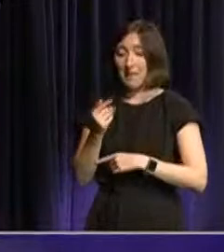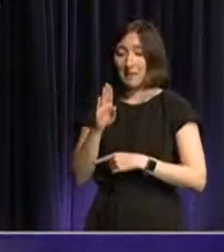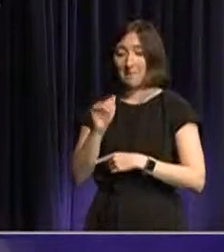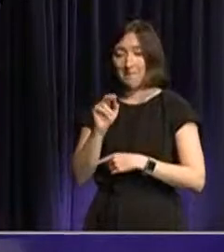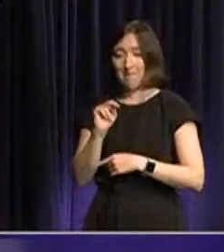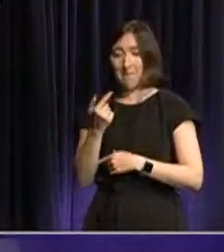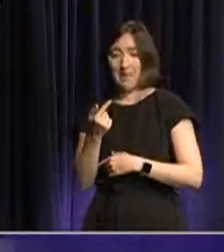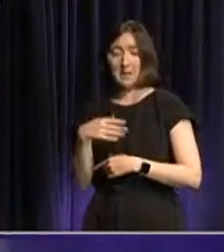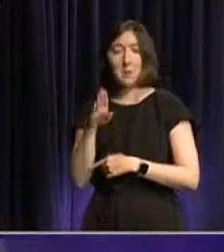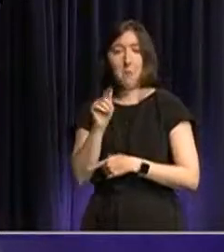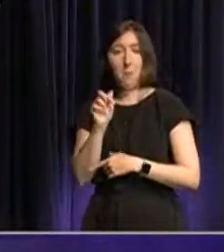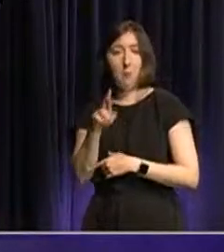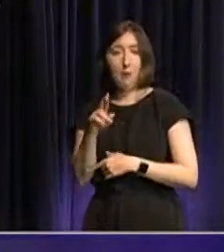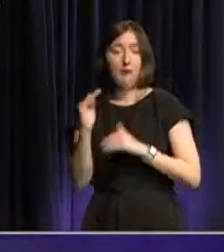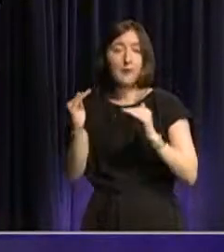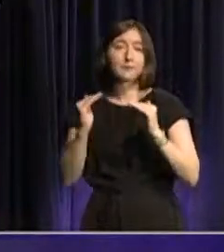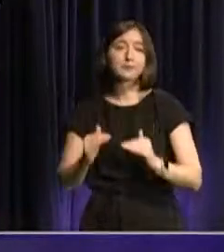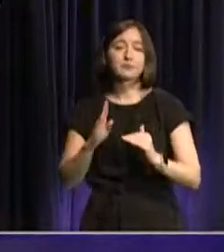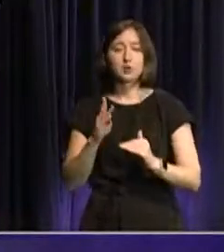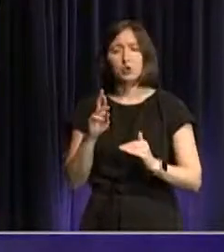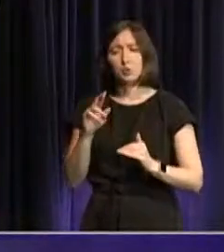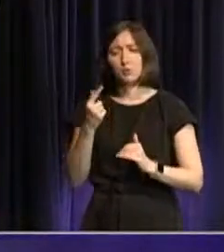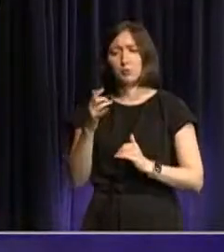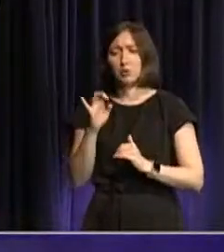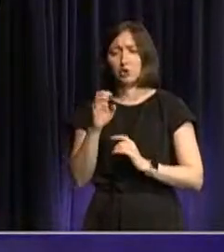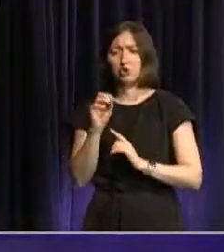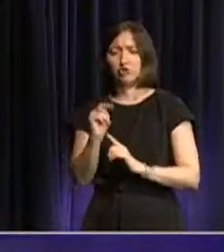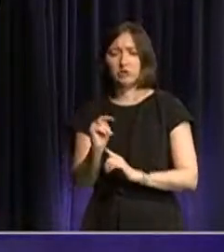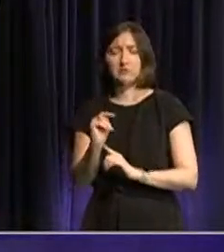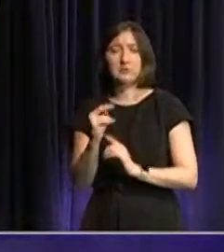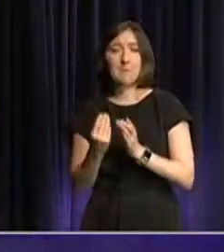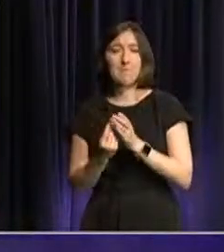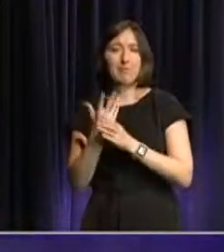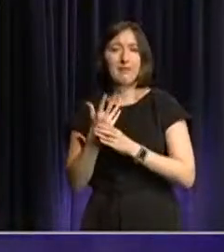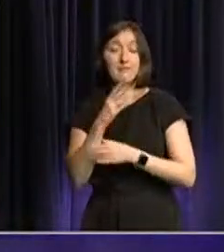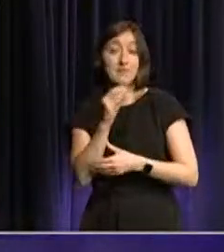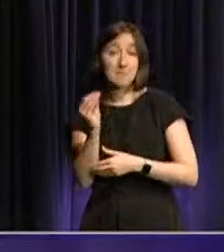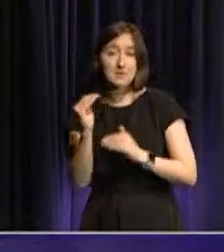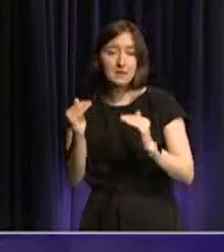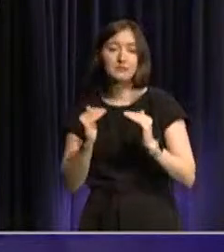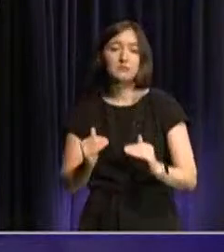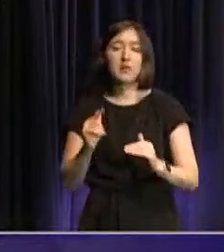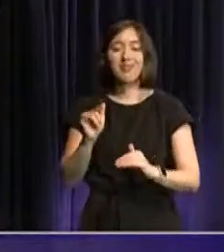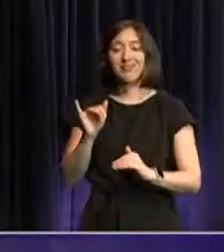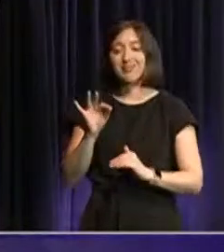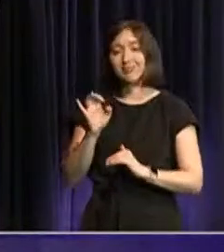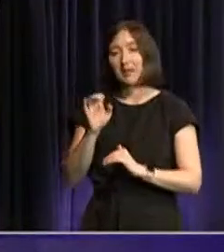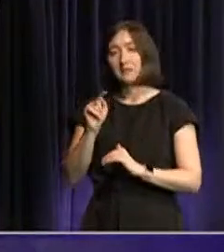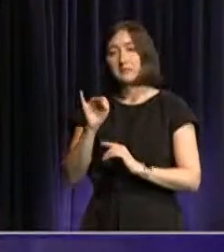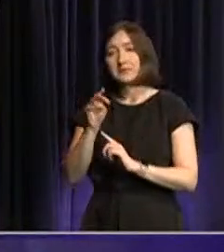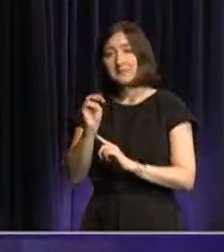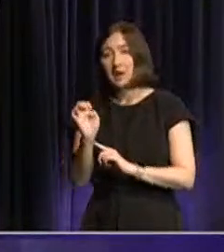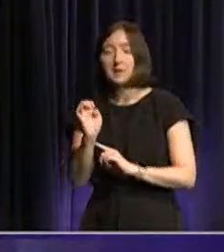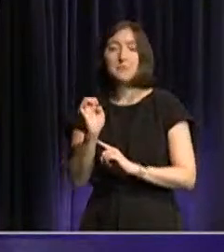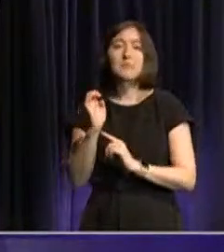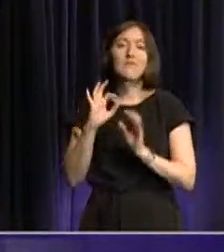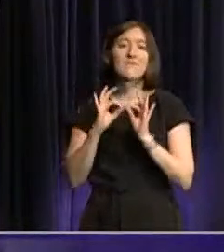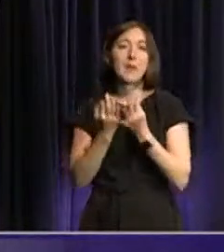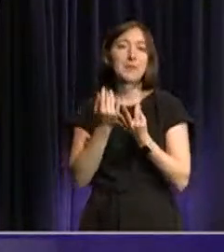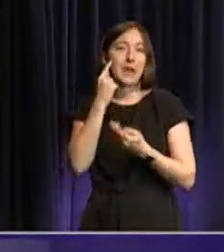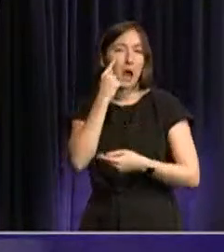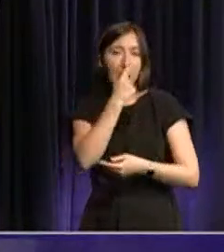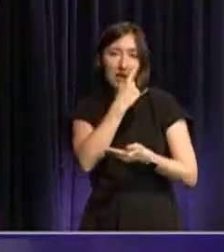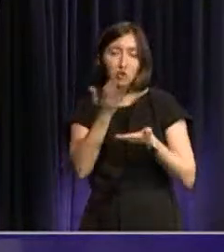and the Lifetime Family Eye Service, Northside Auto Group dealerships, Office